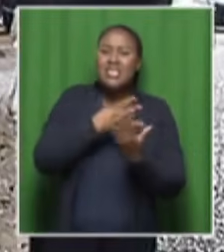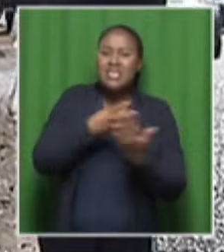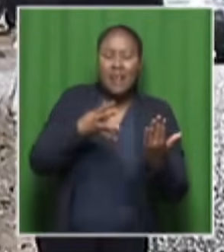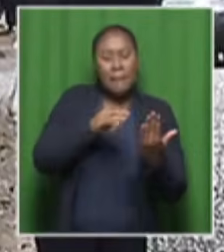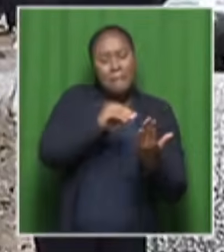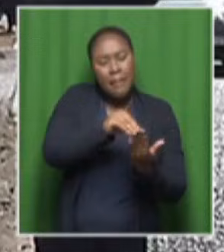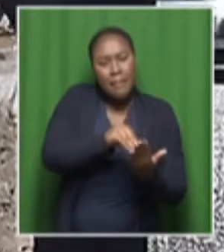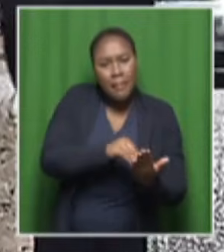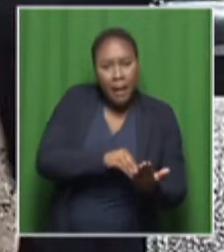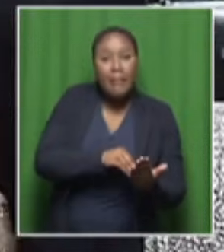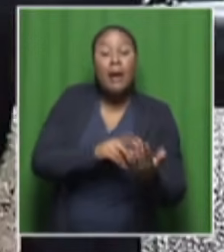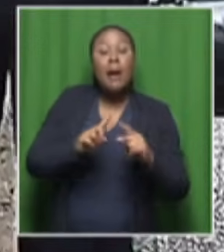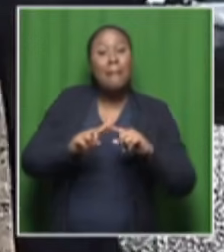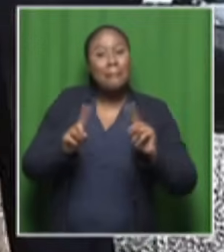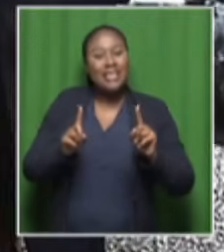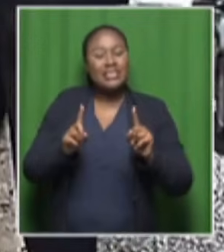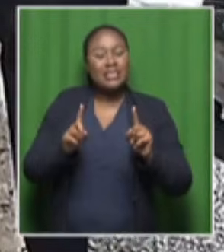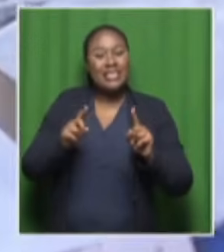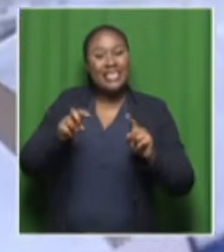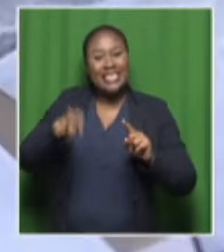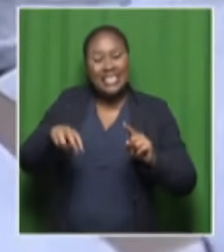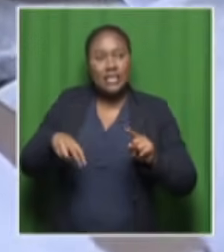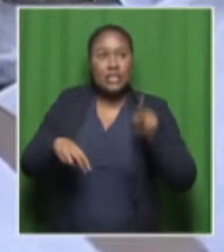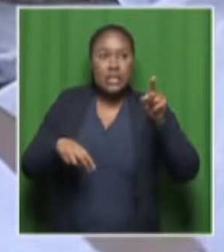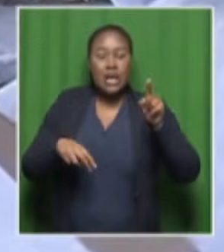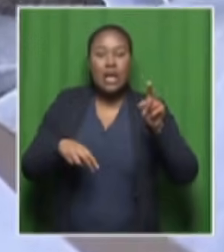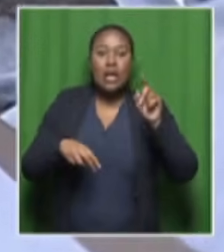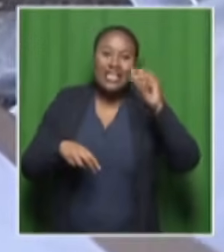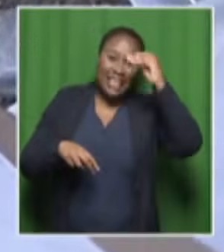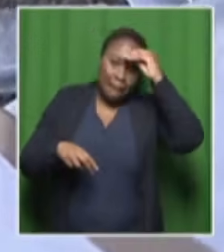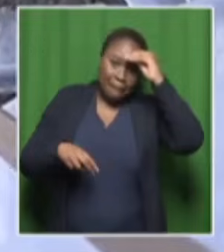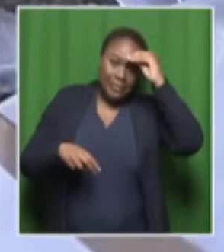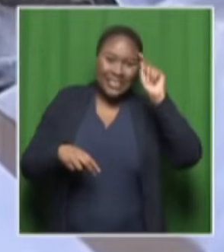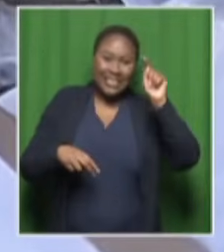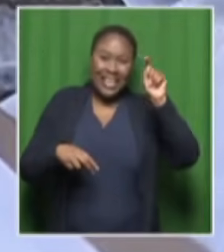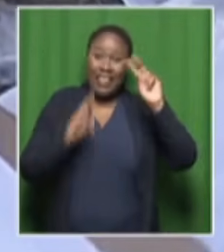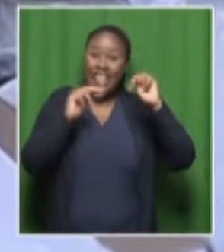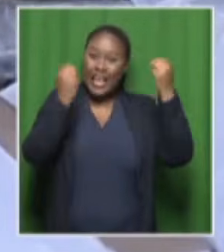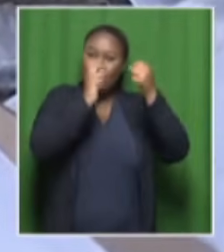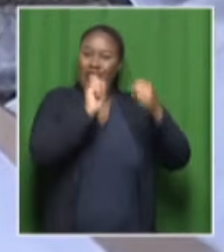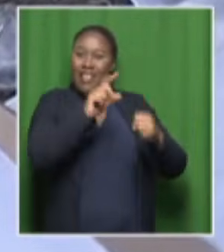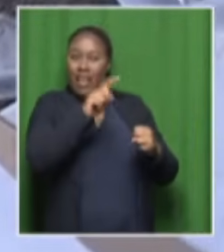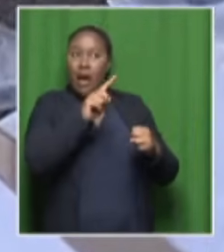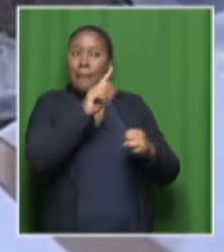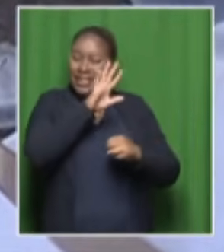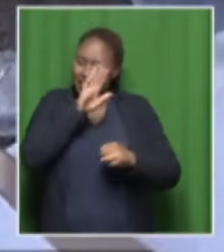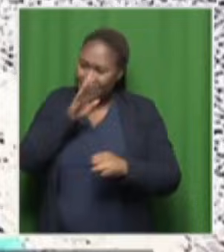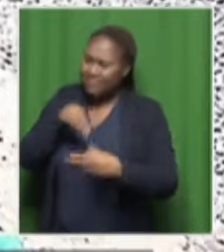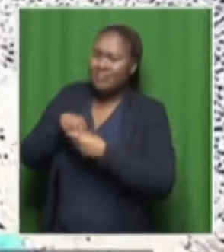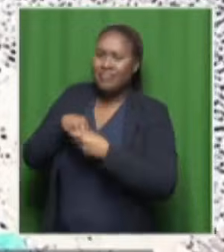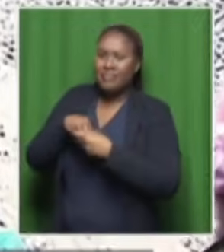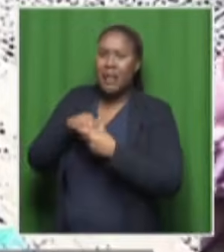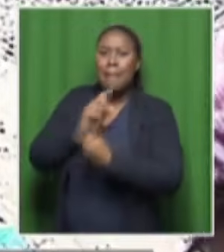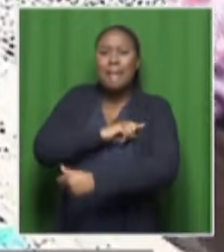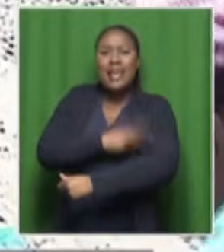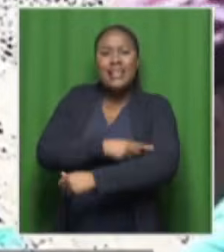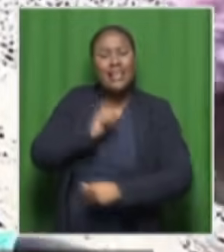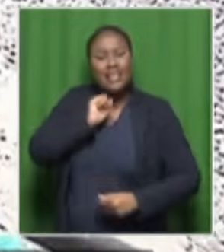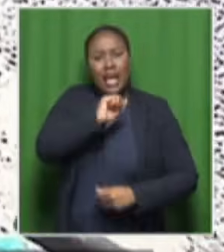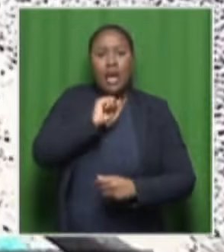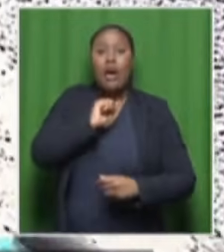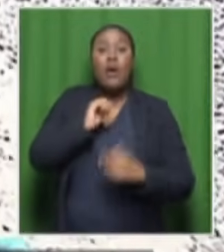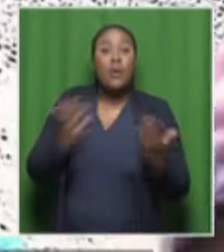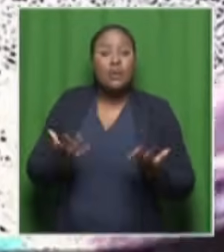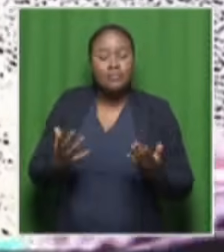place, but we definitely need the South African Police Service to ultimately play a big role towards fulfilling the mandate, which is to